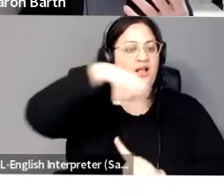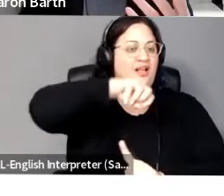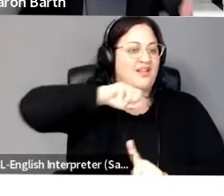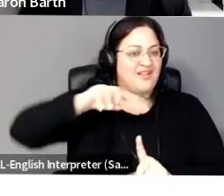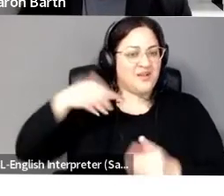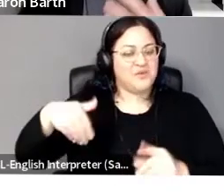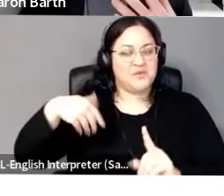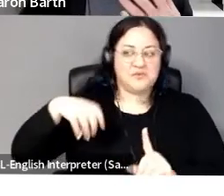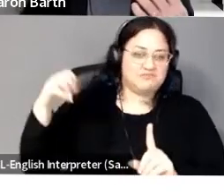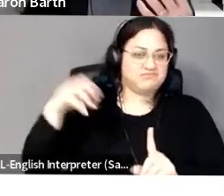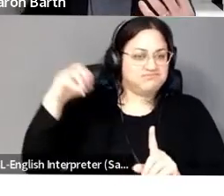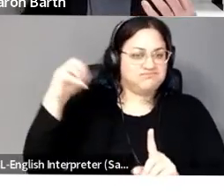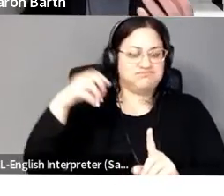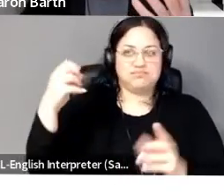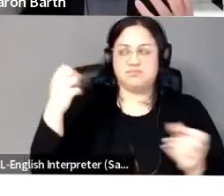context, this is a